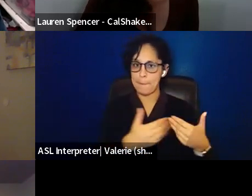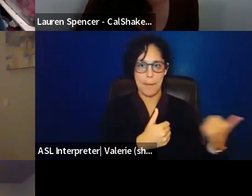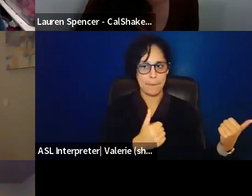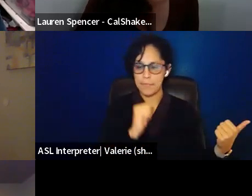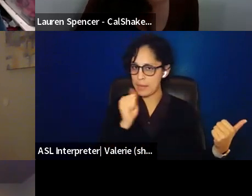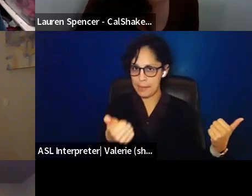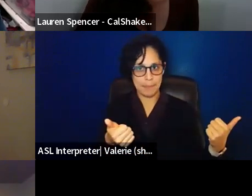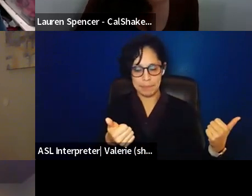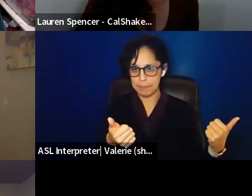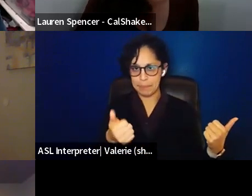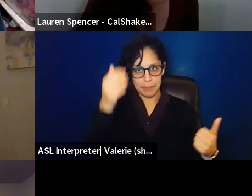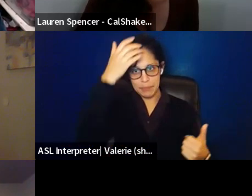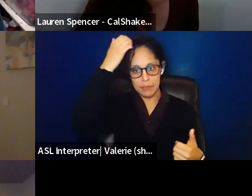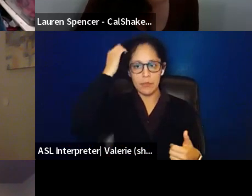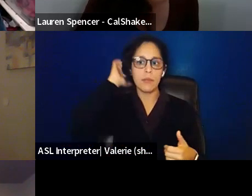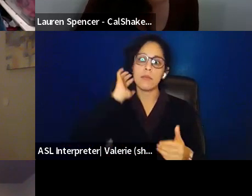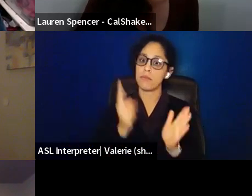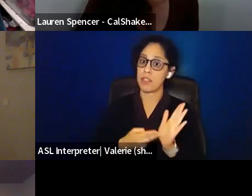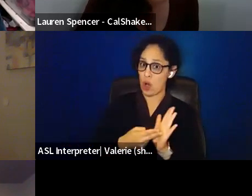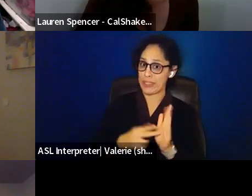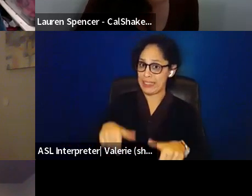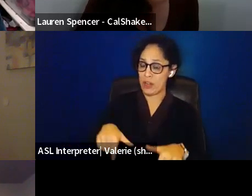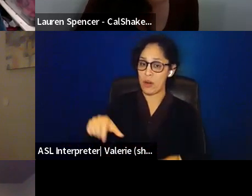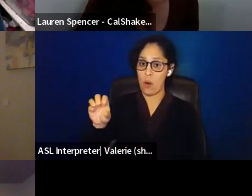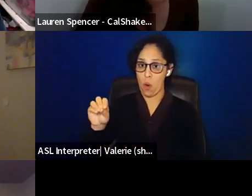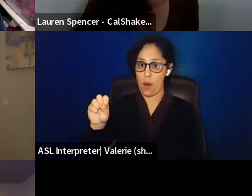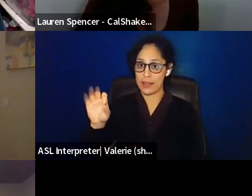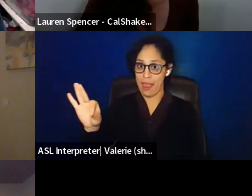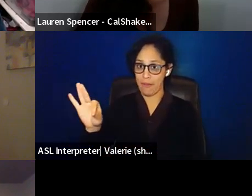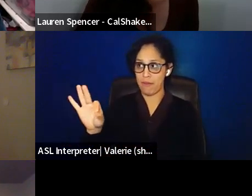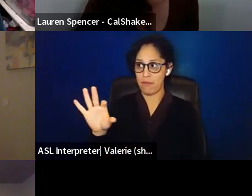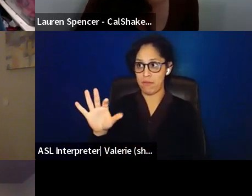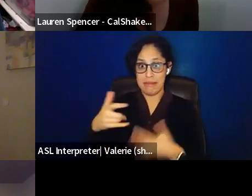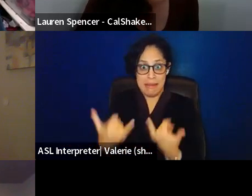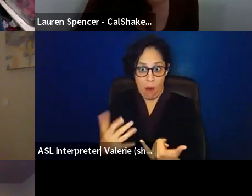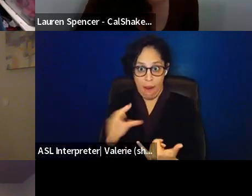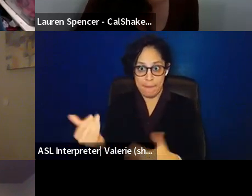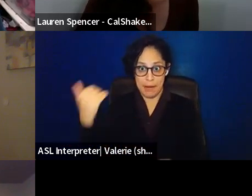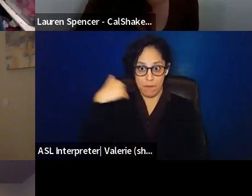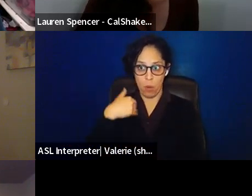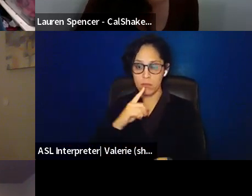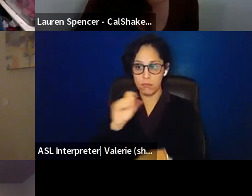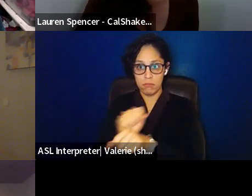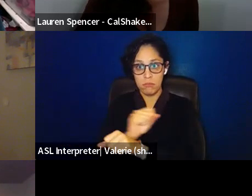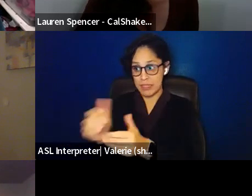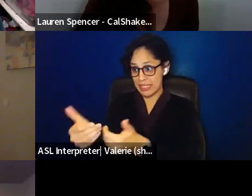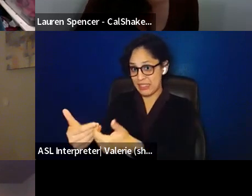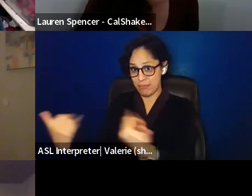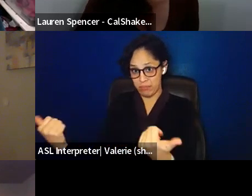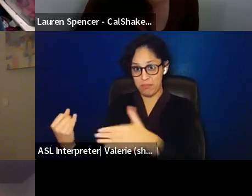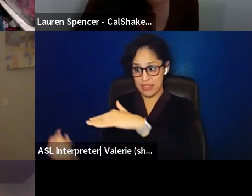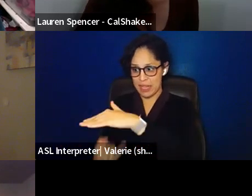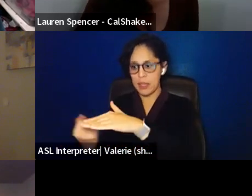because at least this is true for OSF, even in my time, but certainly before. If the silos exist, there is always a